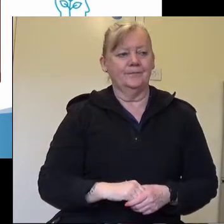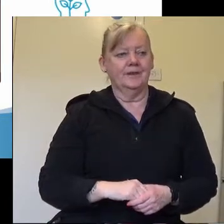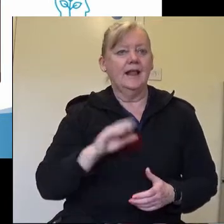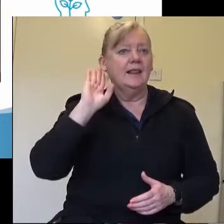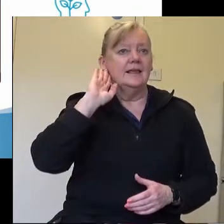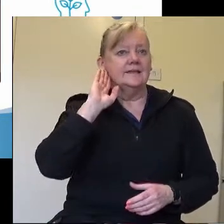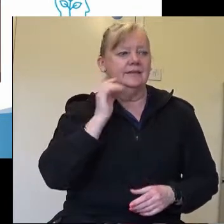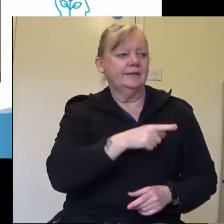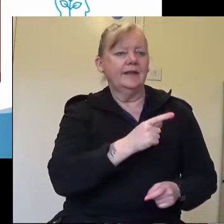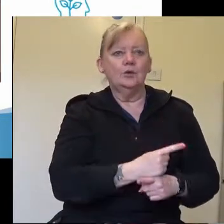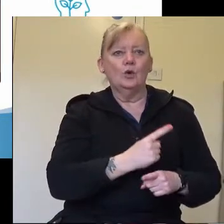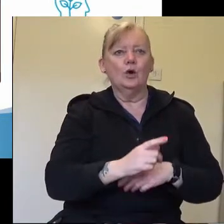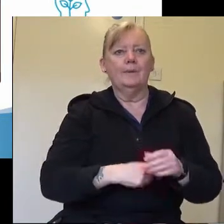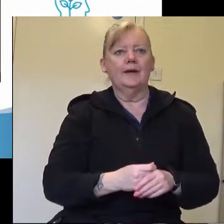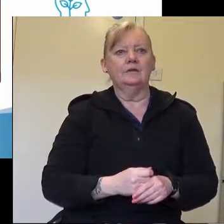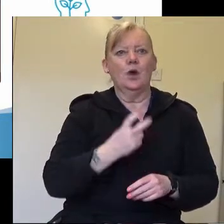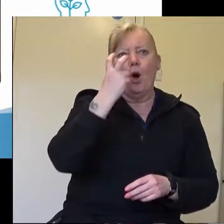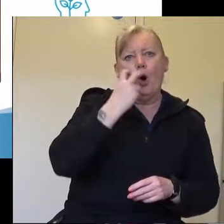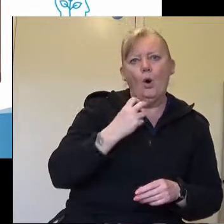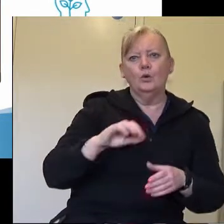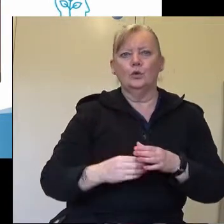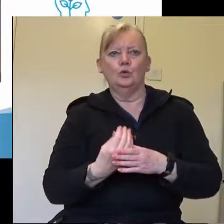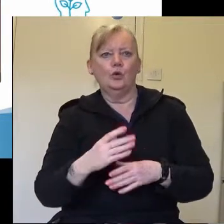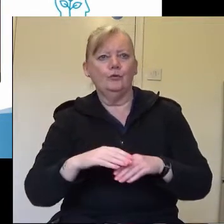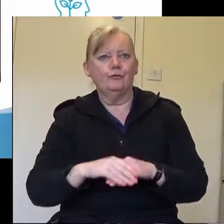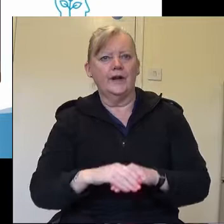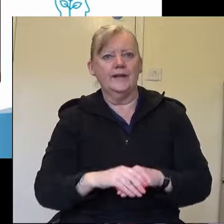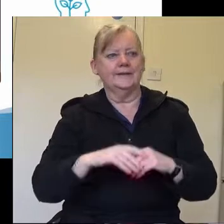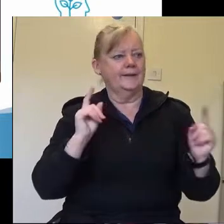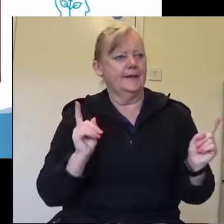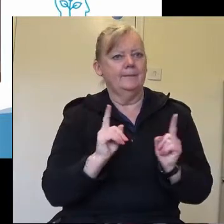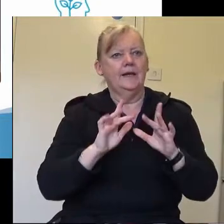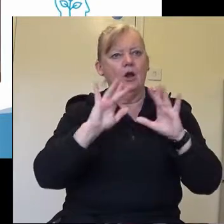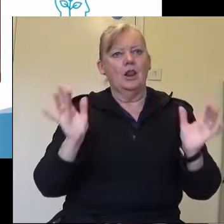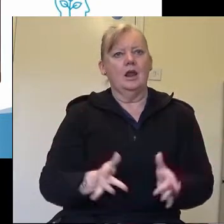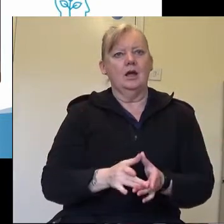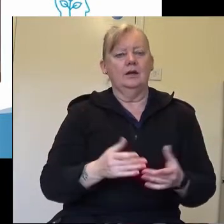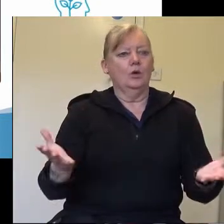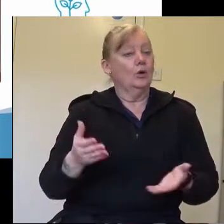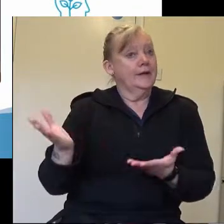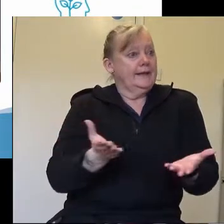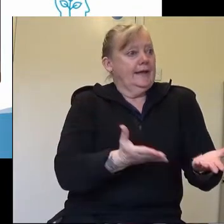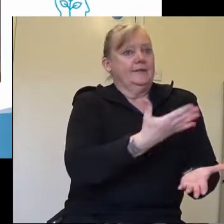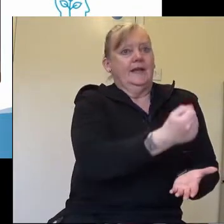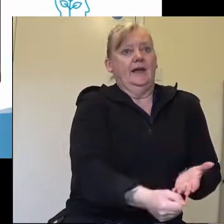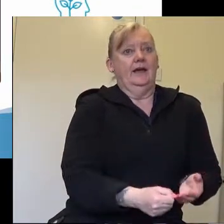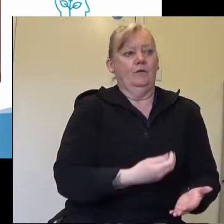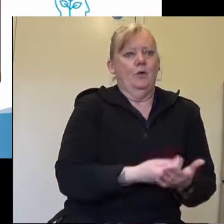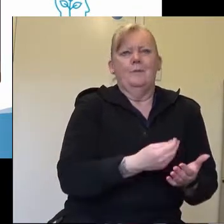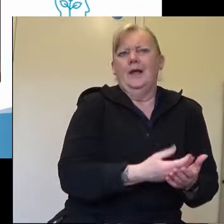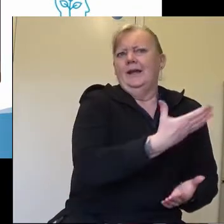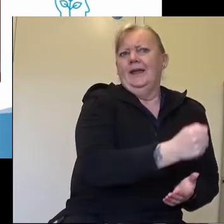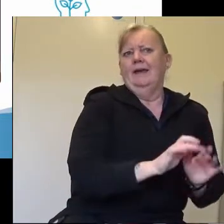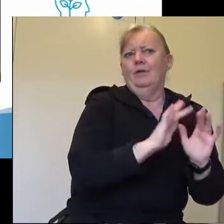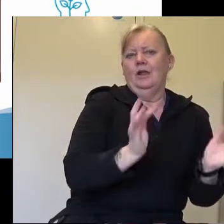about older or new friends, if they start talking about people they met online, talking about gifts or money they have